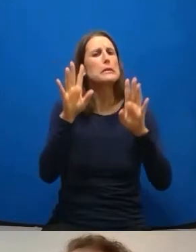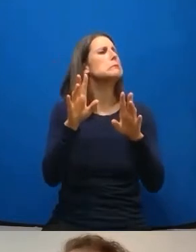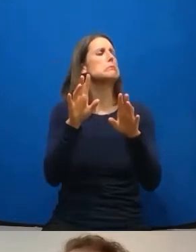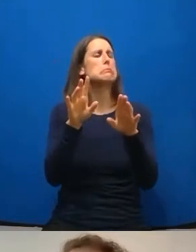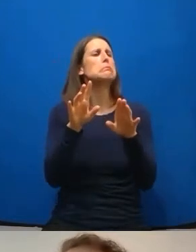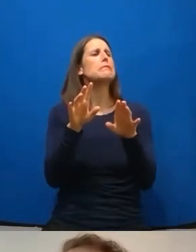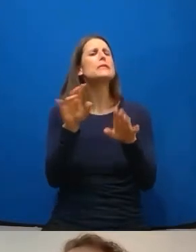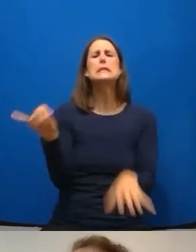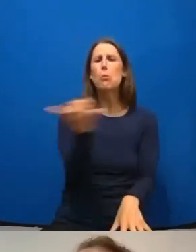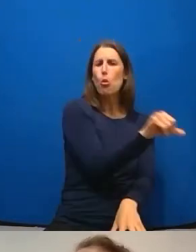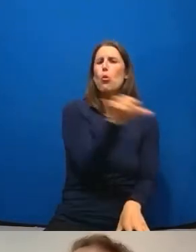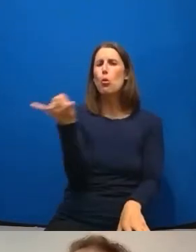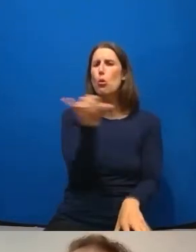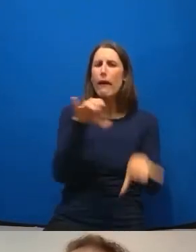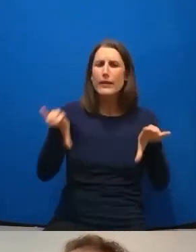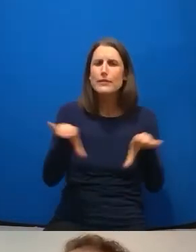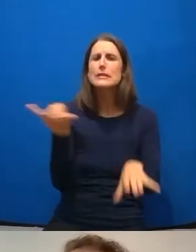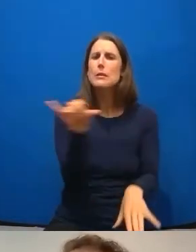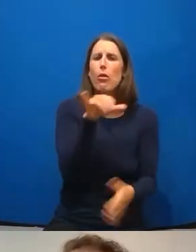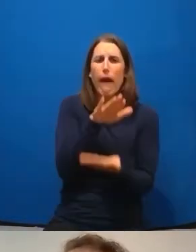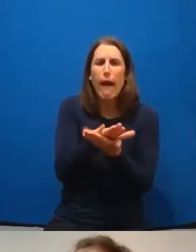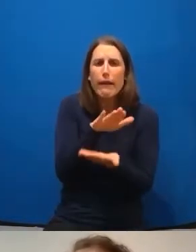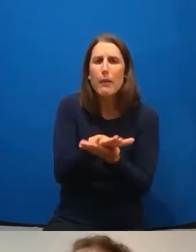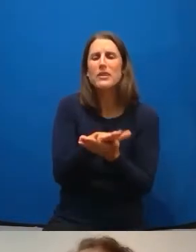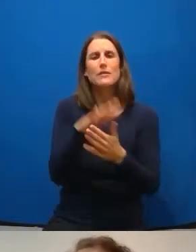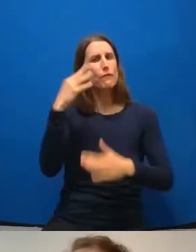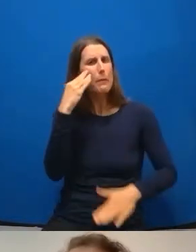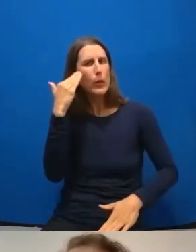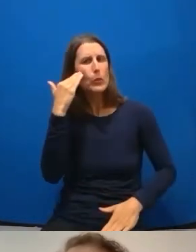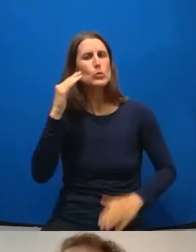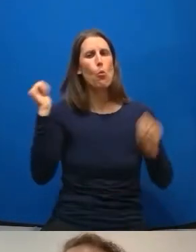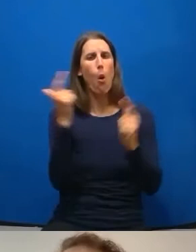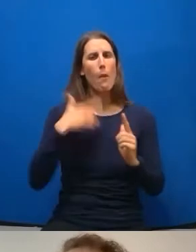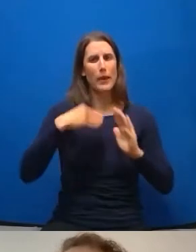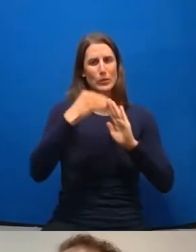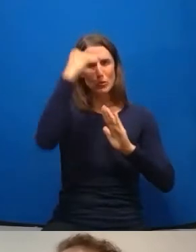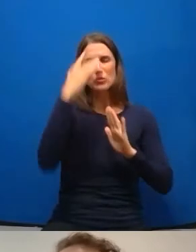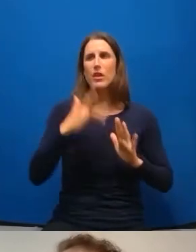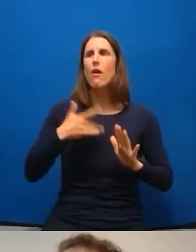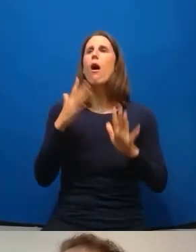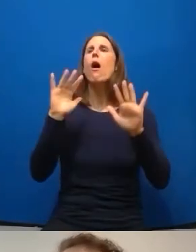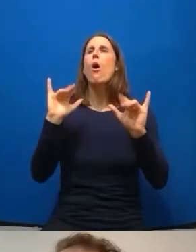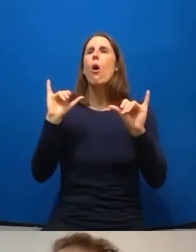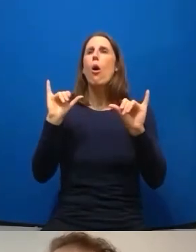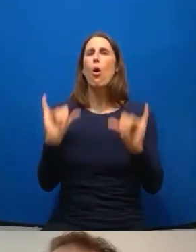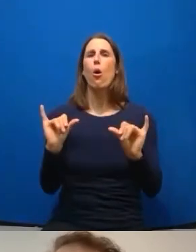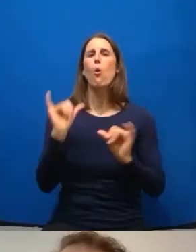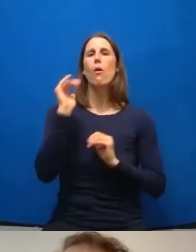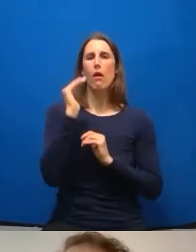a new location, but it's something that you guys know. And I think that kind of helped them get used to the